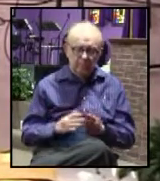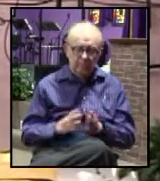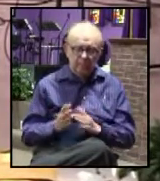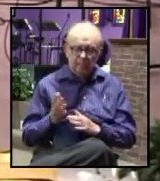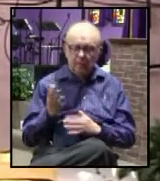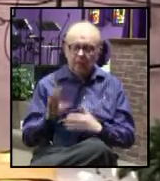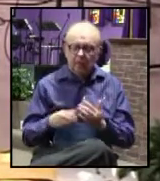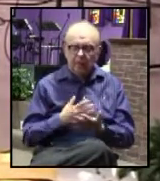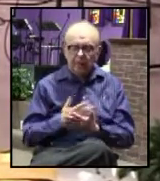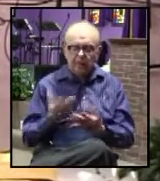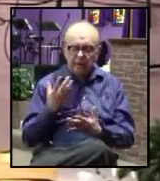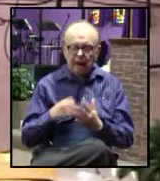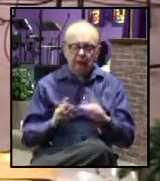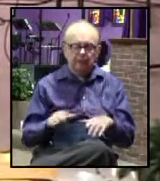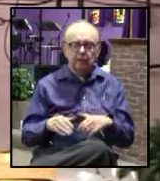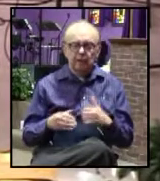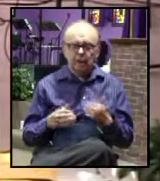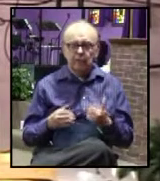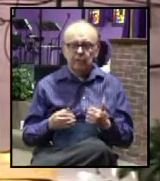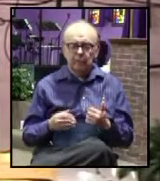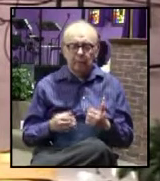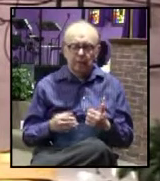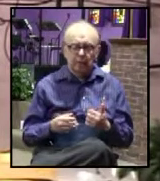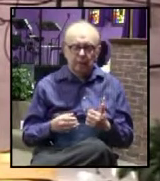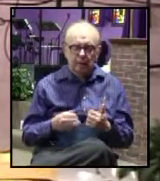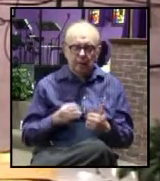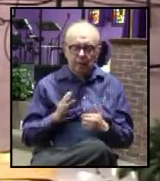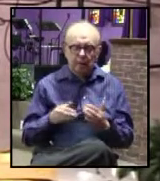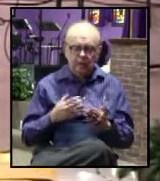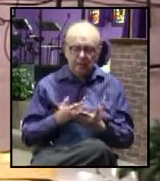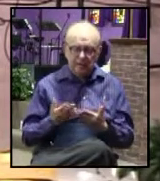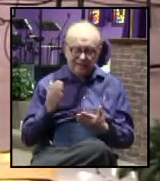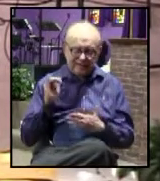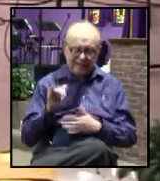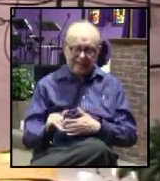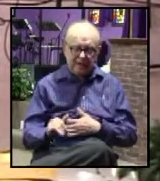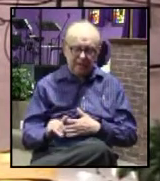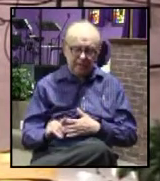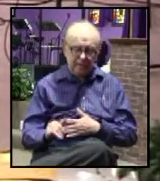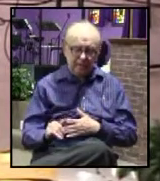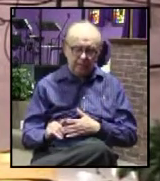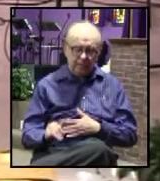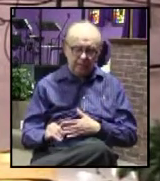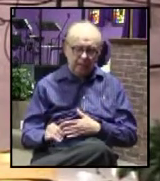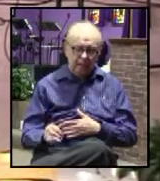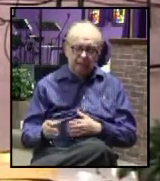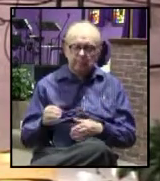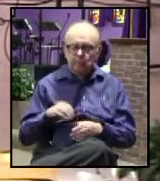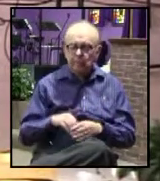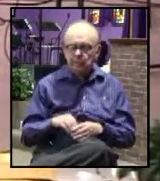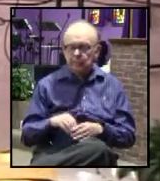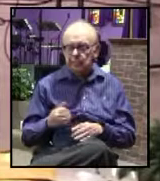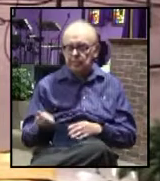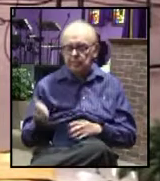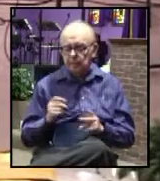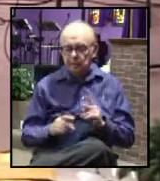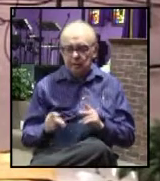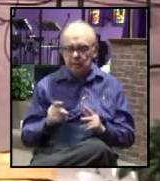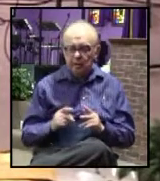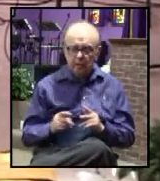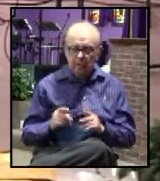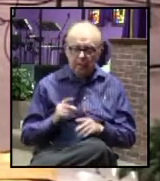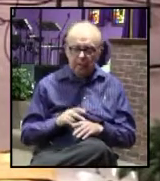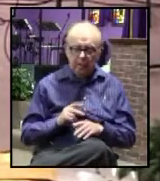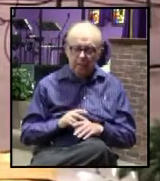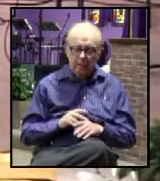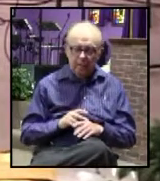the junk out of your life. So all the good stuff is there to be poured in to someone else. Peter's first